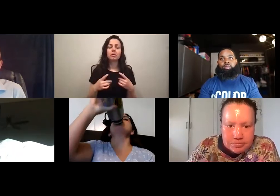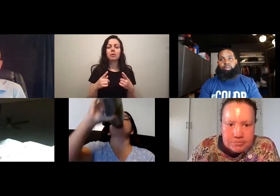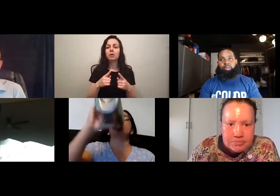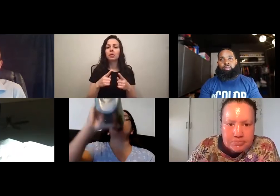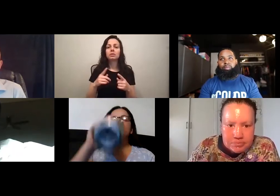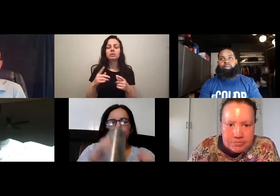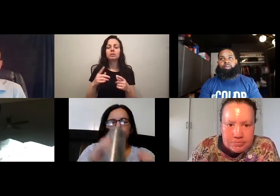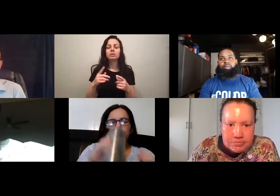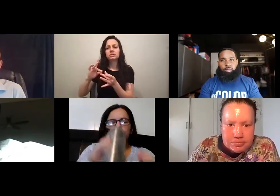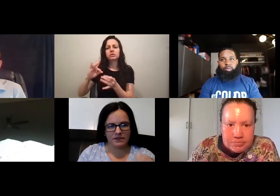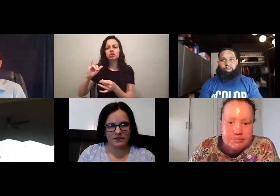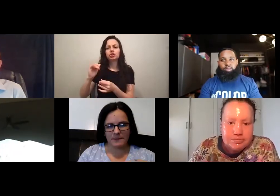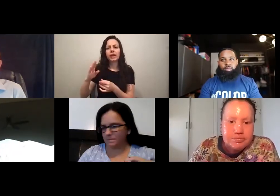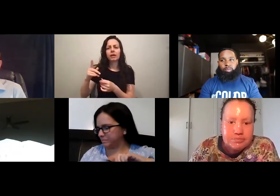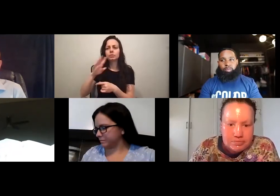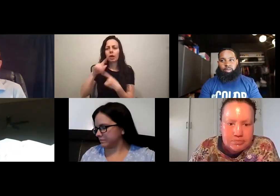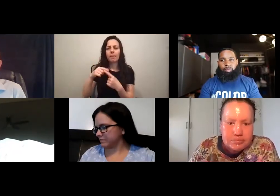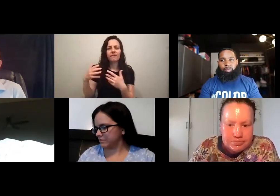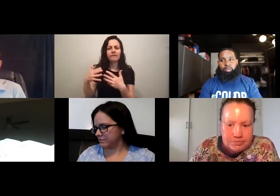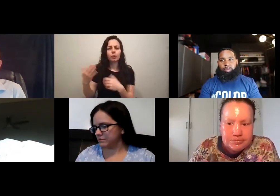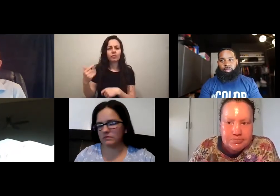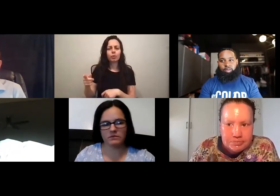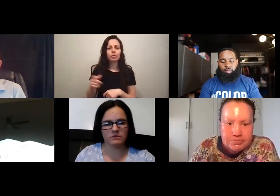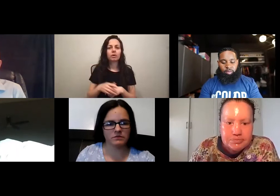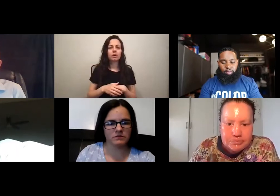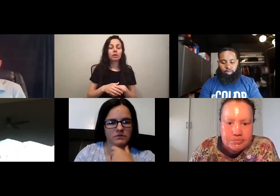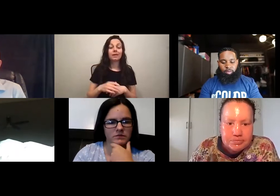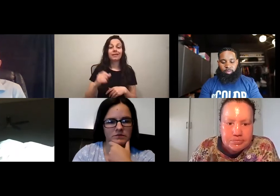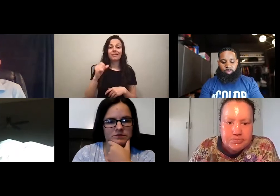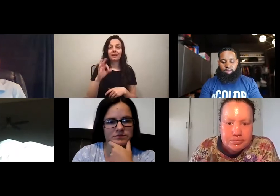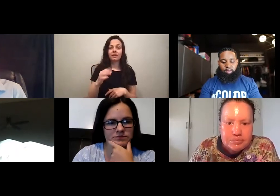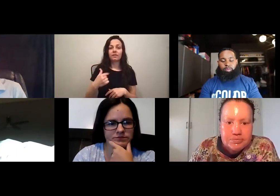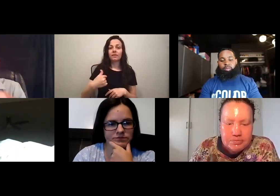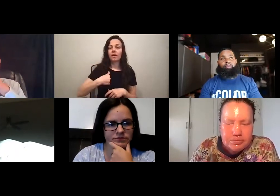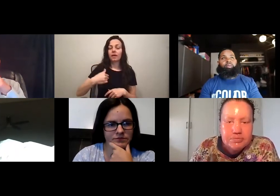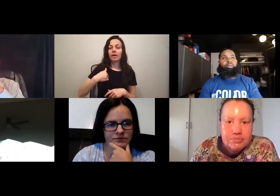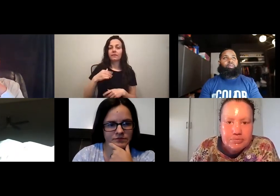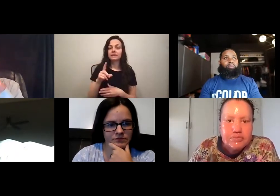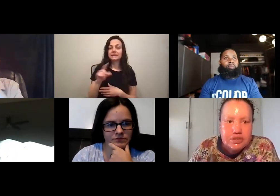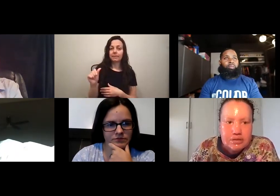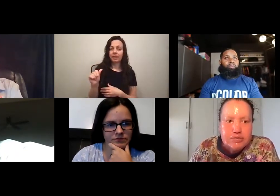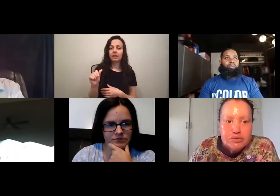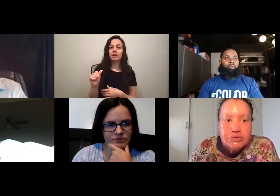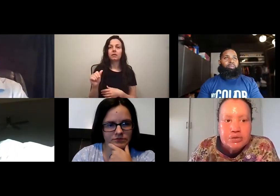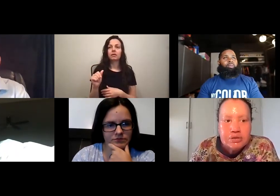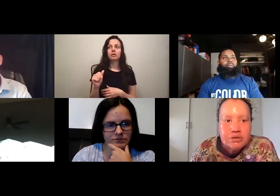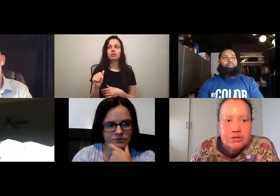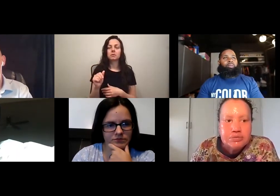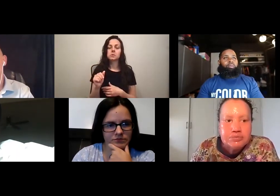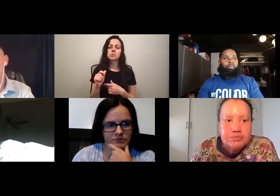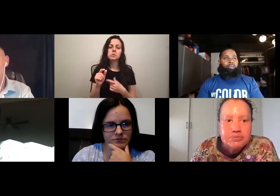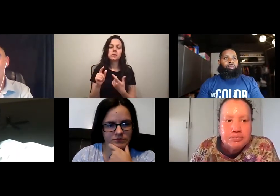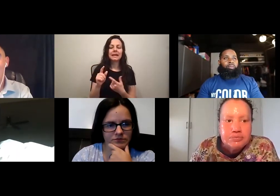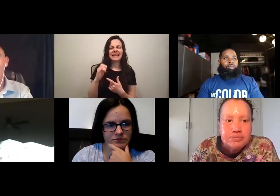of fear when it comes to, if I have a disability, particularly one that